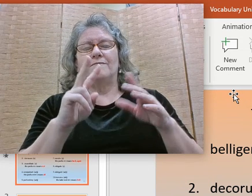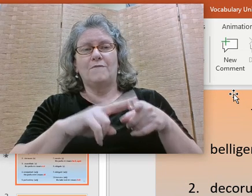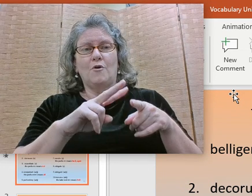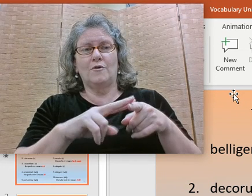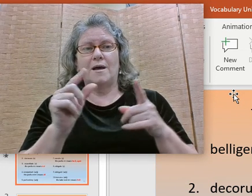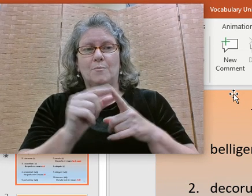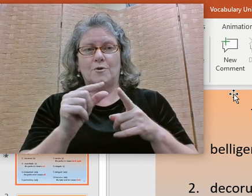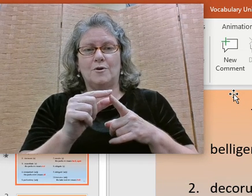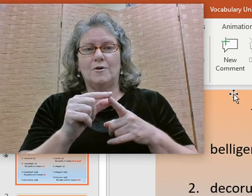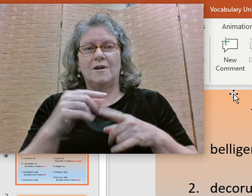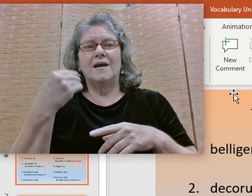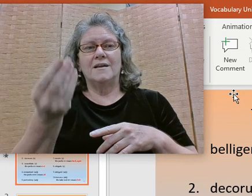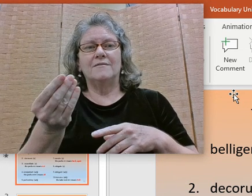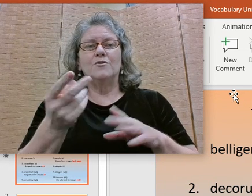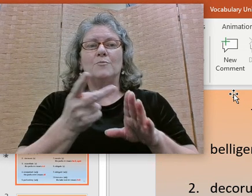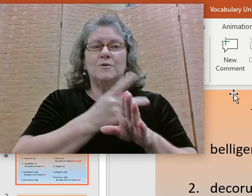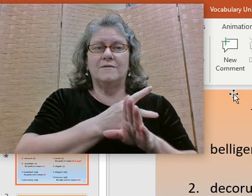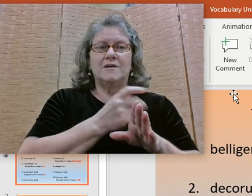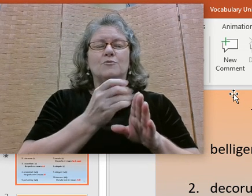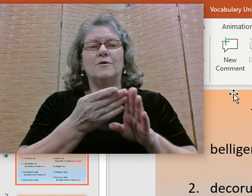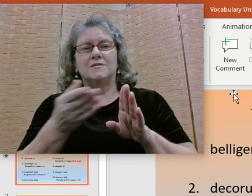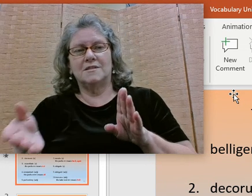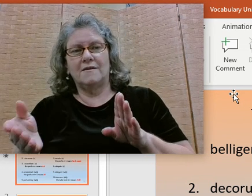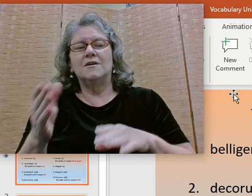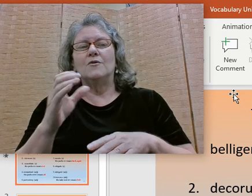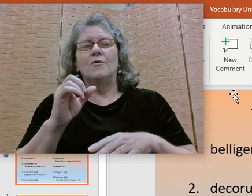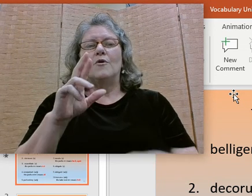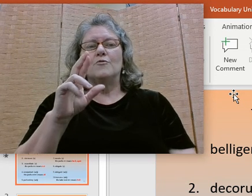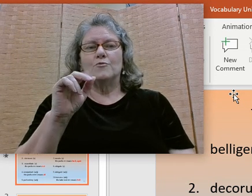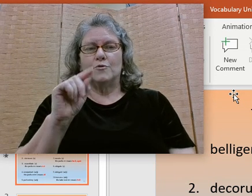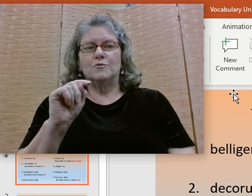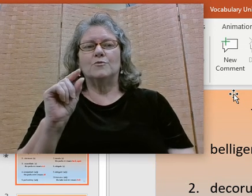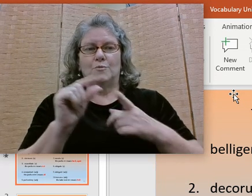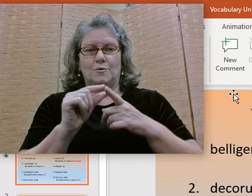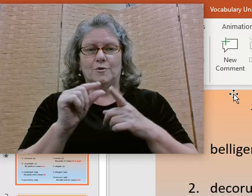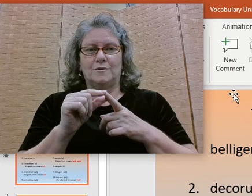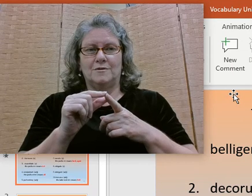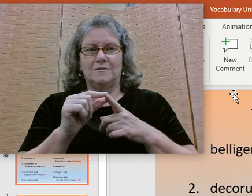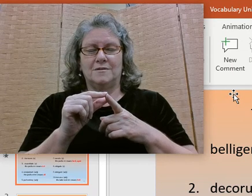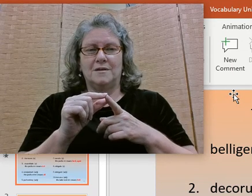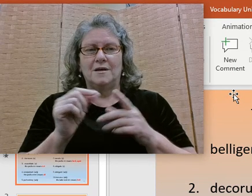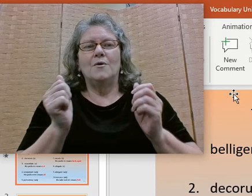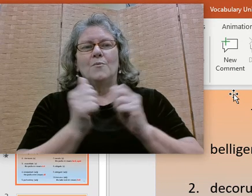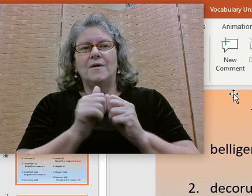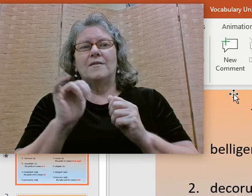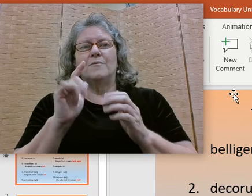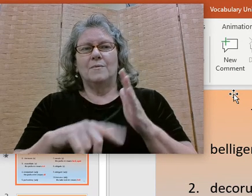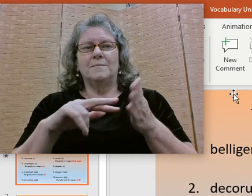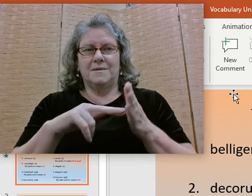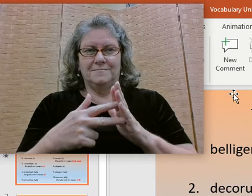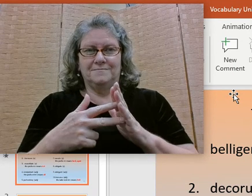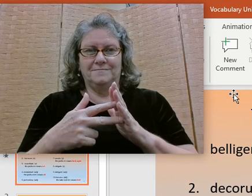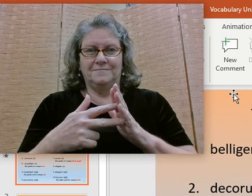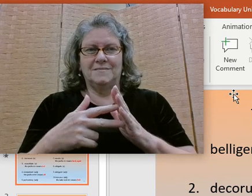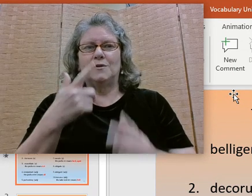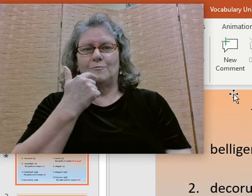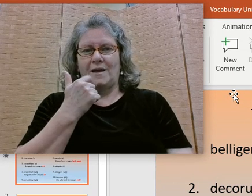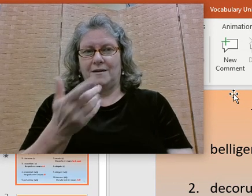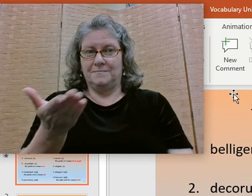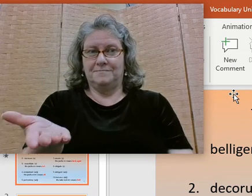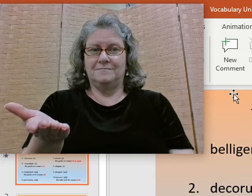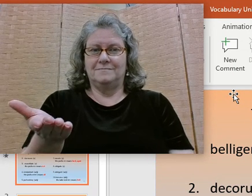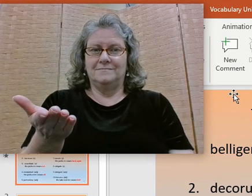you the prefix or the suffix or the root word in that word along with its definition in red. So